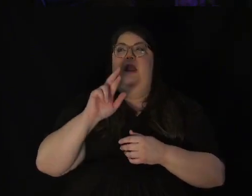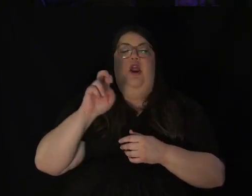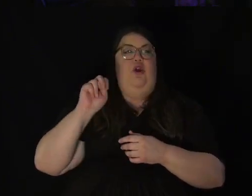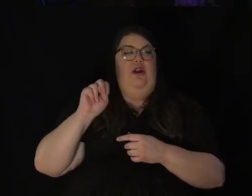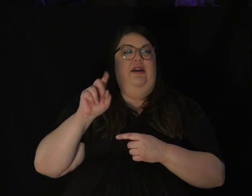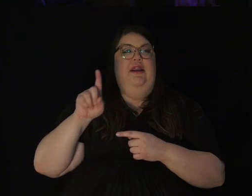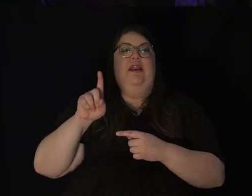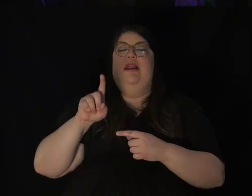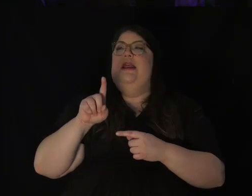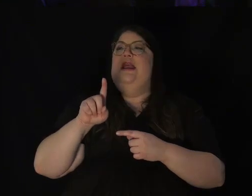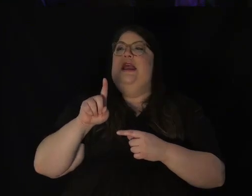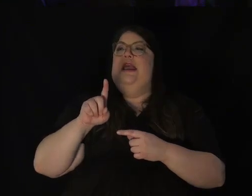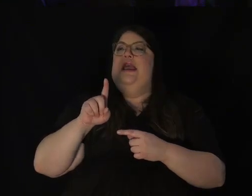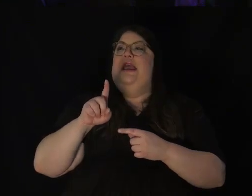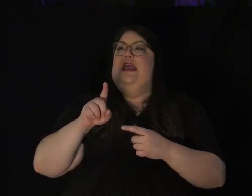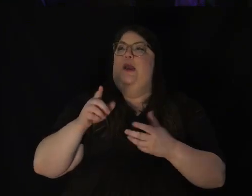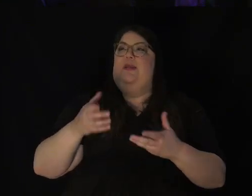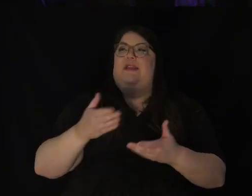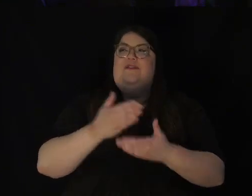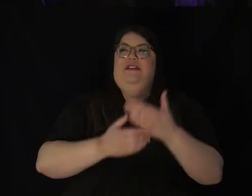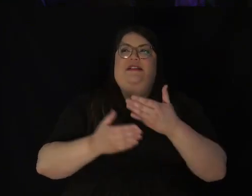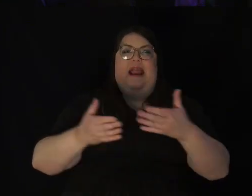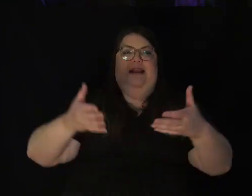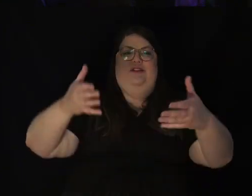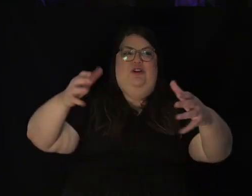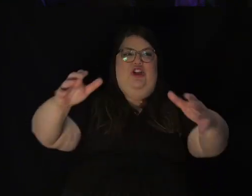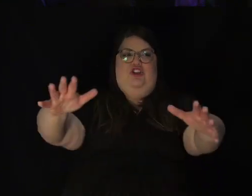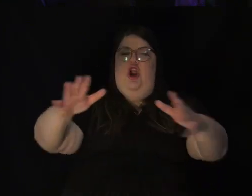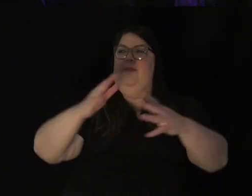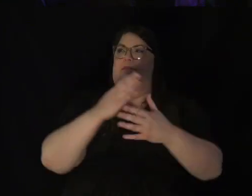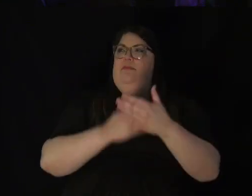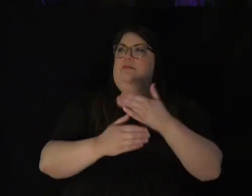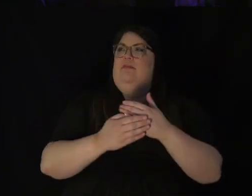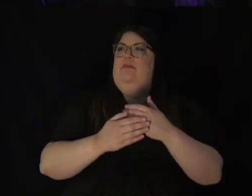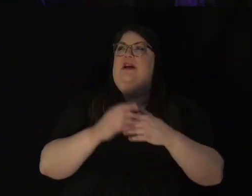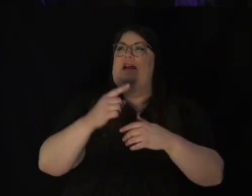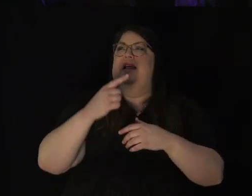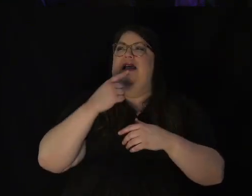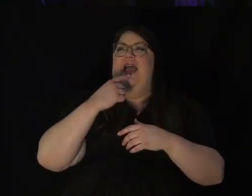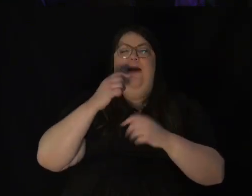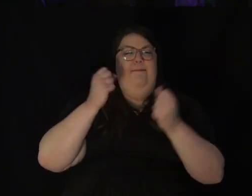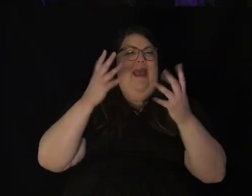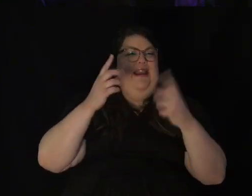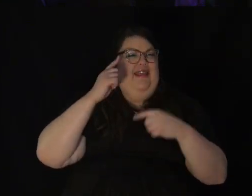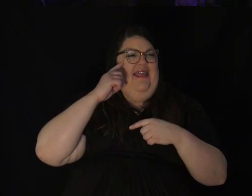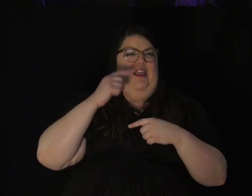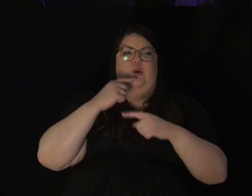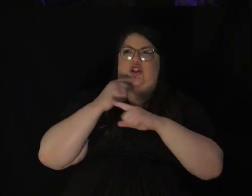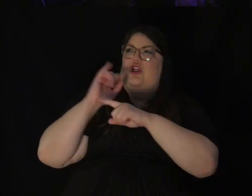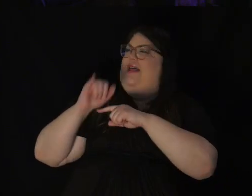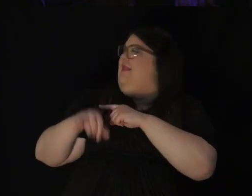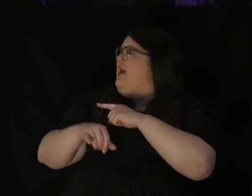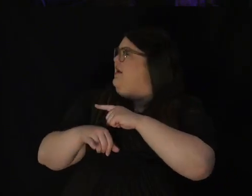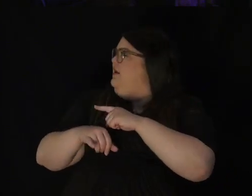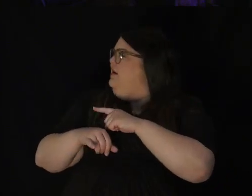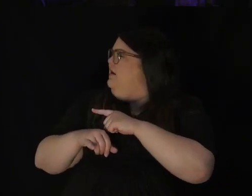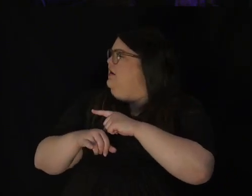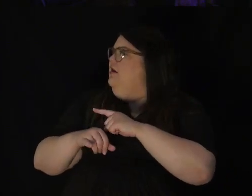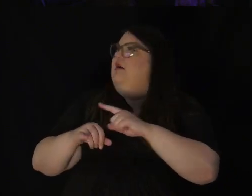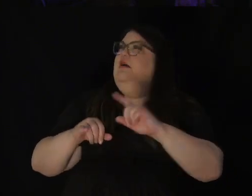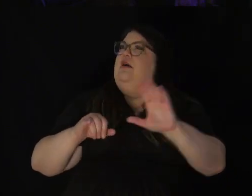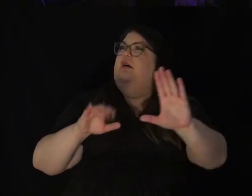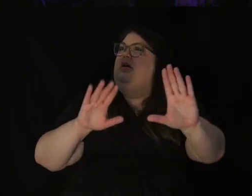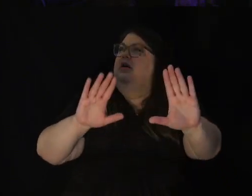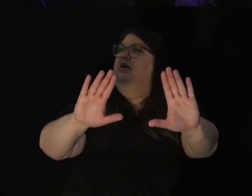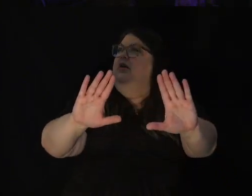arms over the people. And many, many say and believe that the priests would hold their hands out like this. Does this look familiar